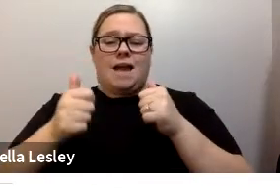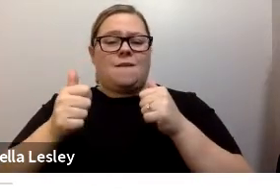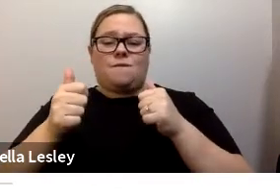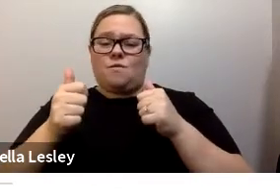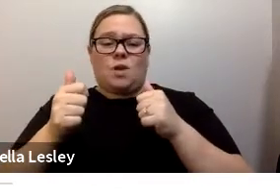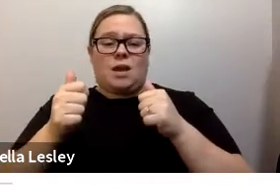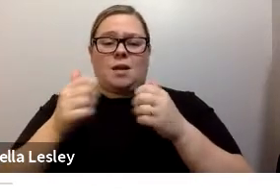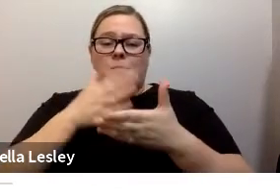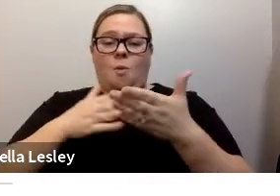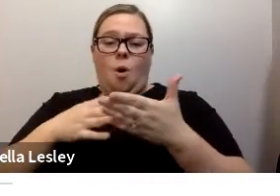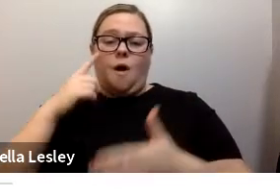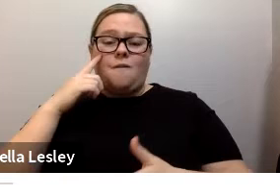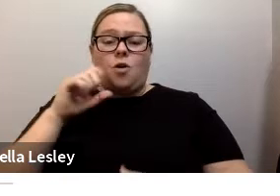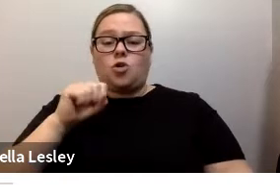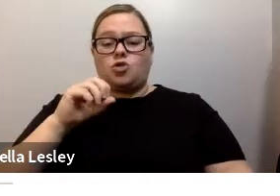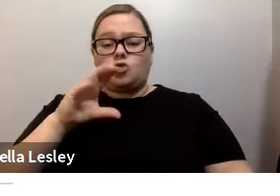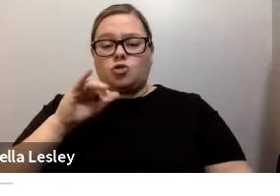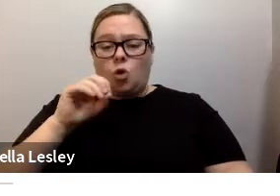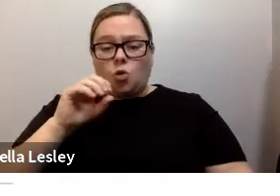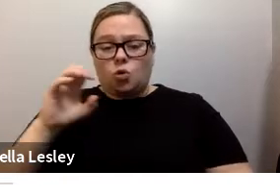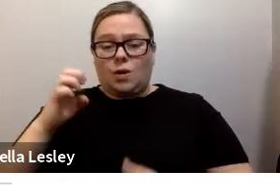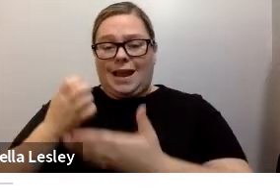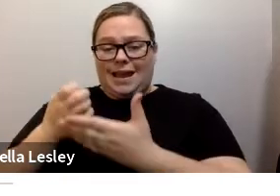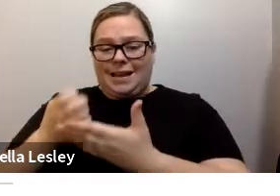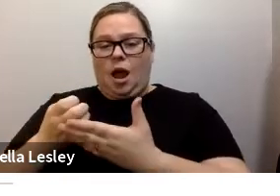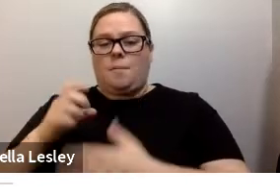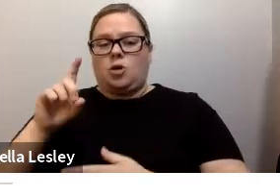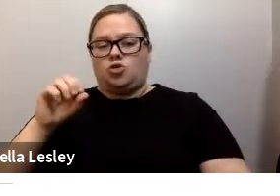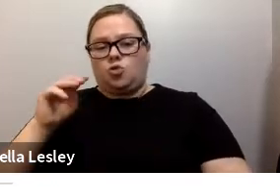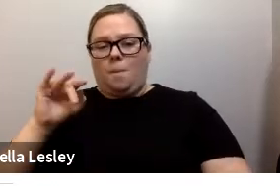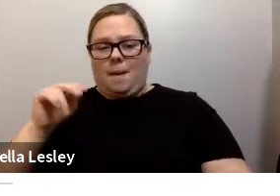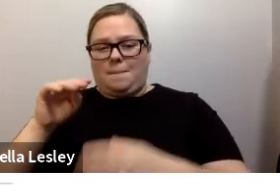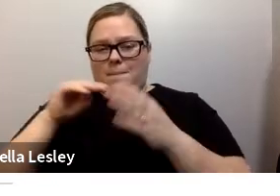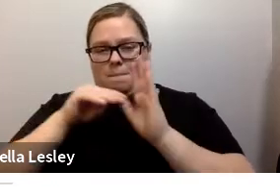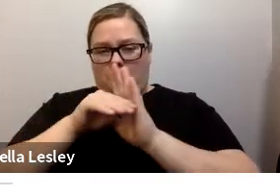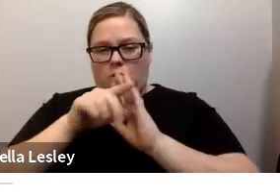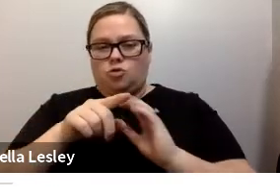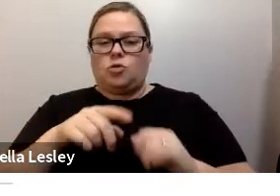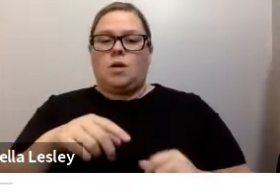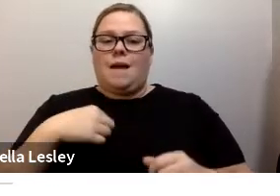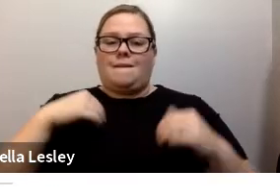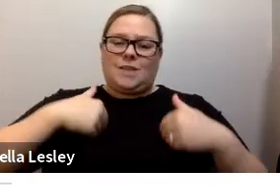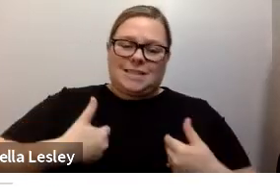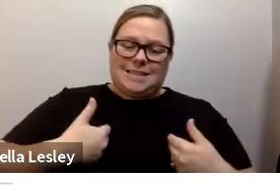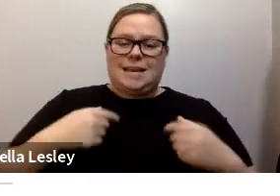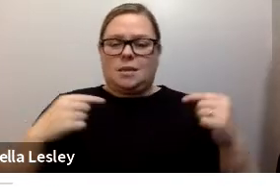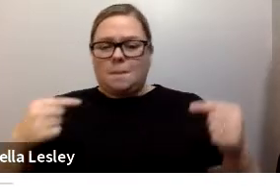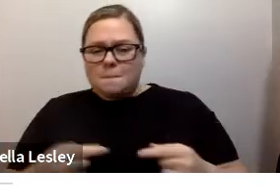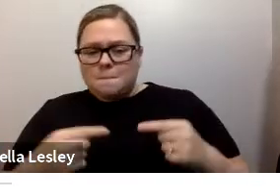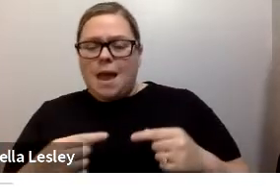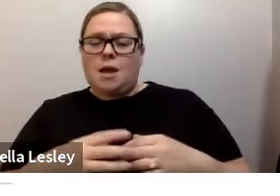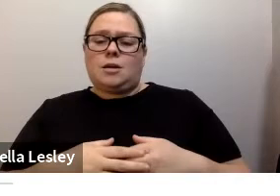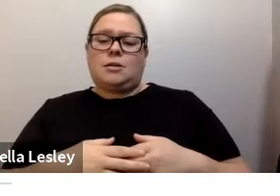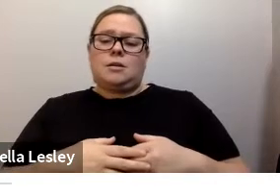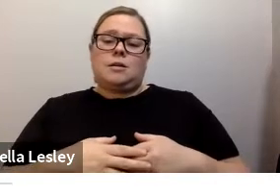model. As you can see here, fatigue is a major problem. Pain, more than 60% of the population that we've surveyed over the years has